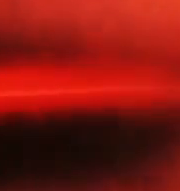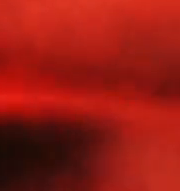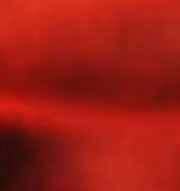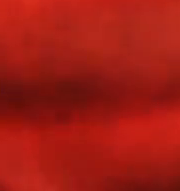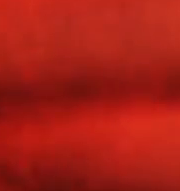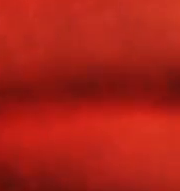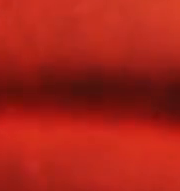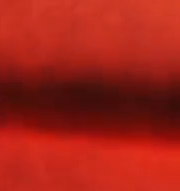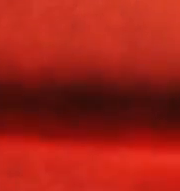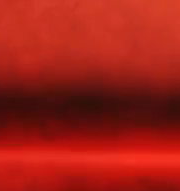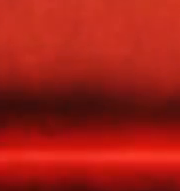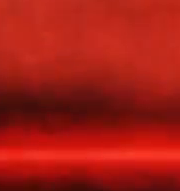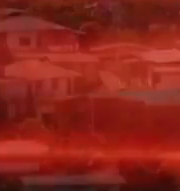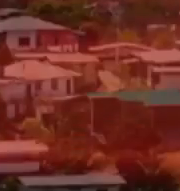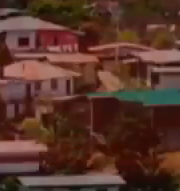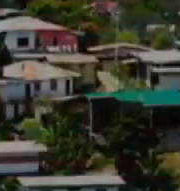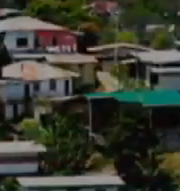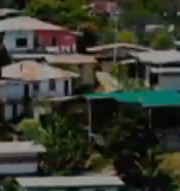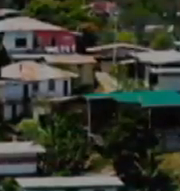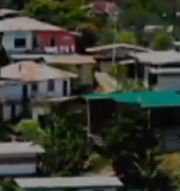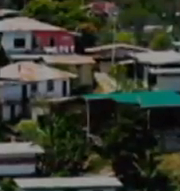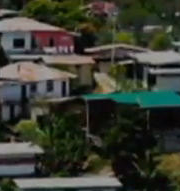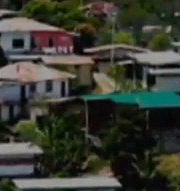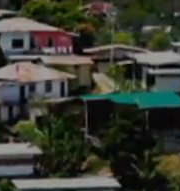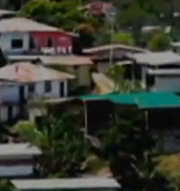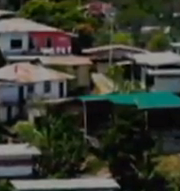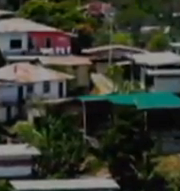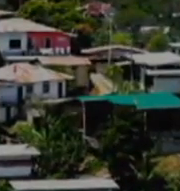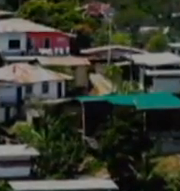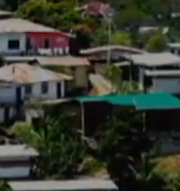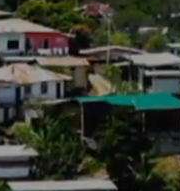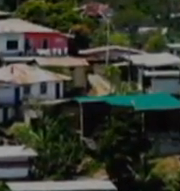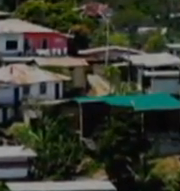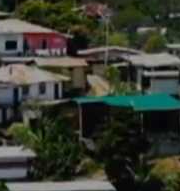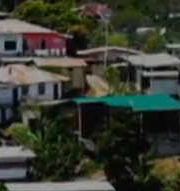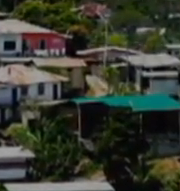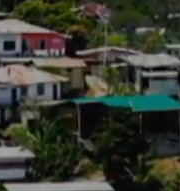I solemnly pledge to dedicate my life